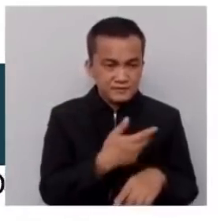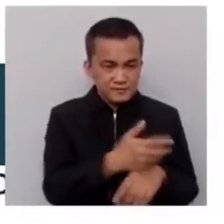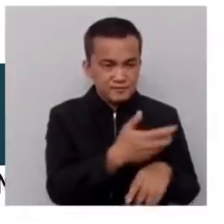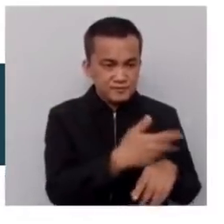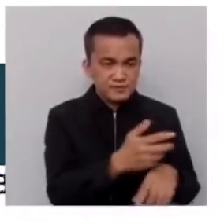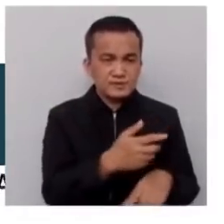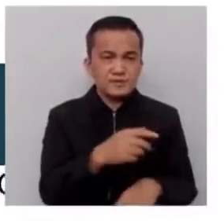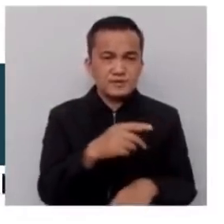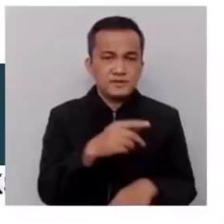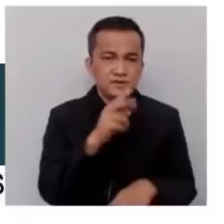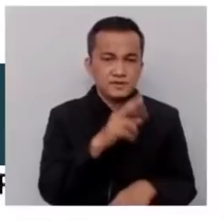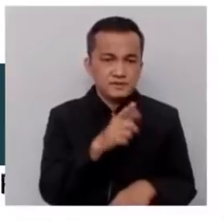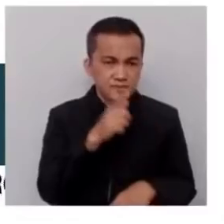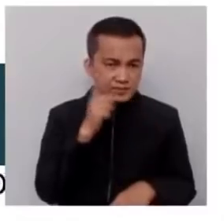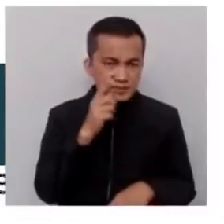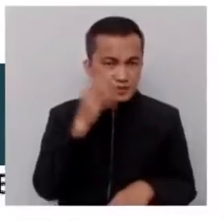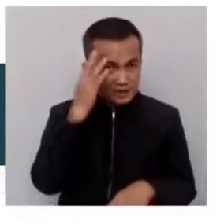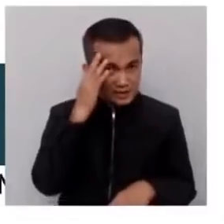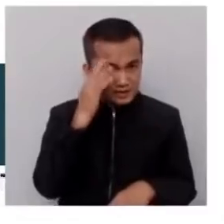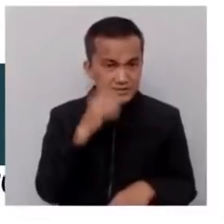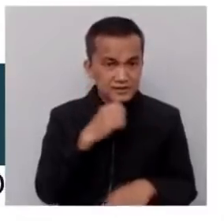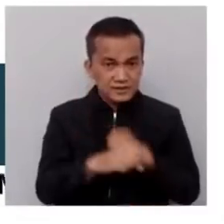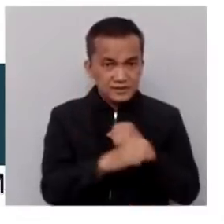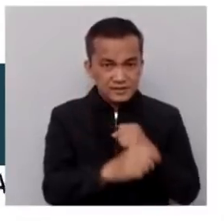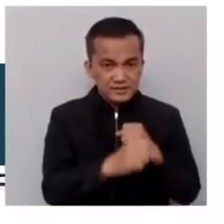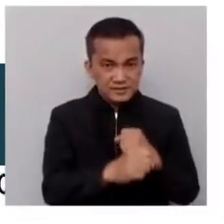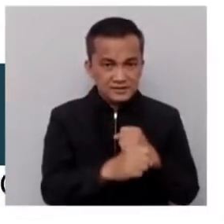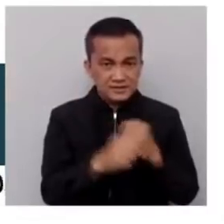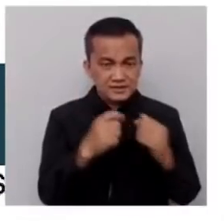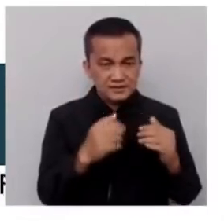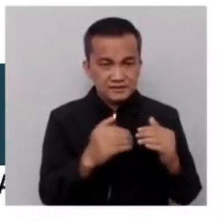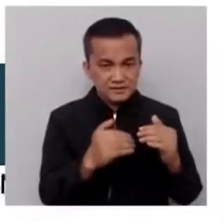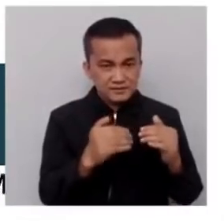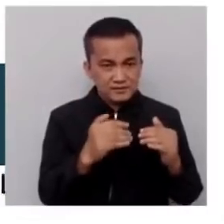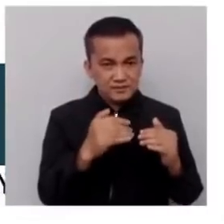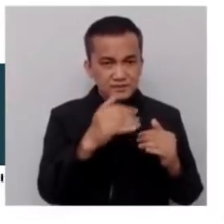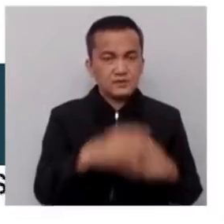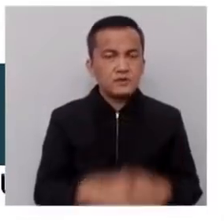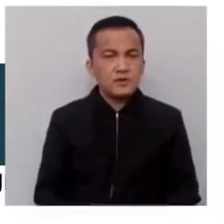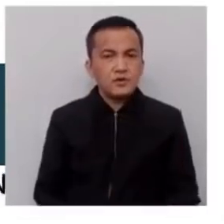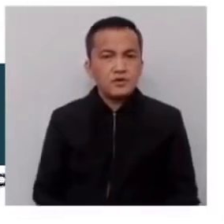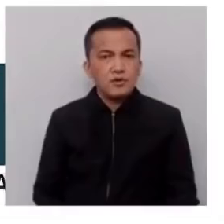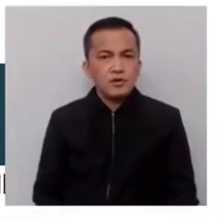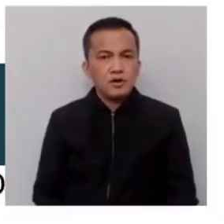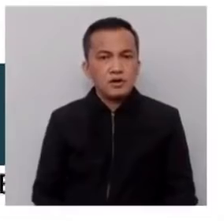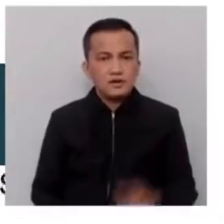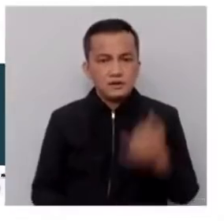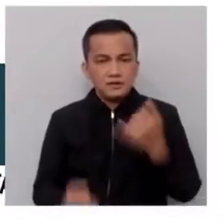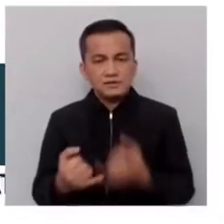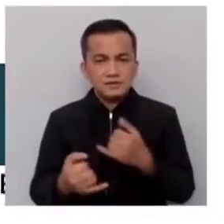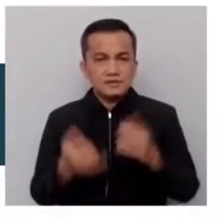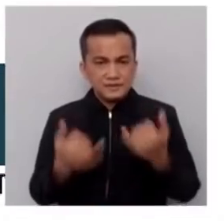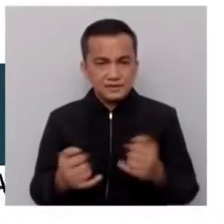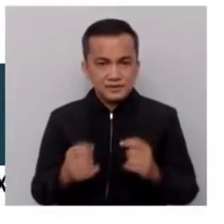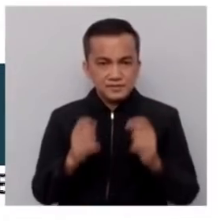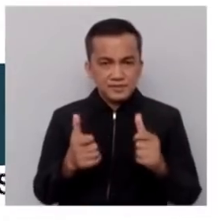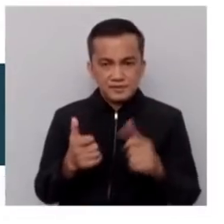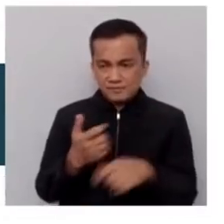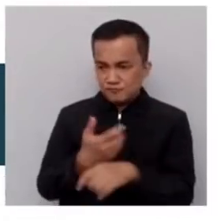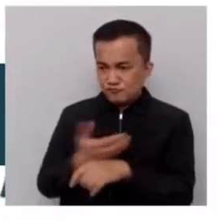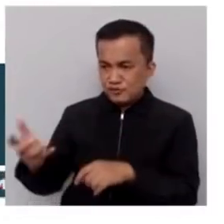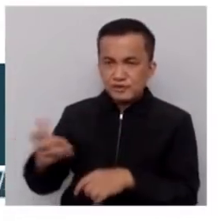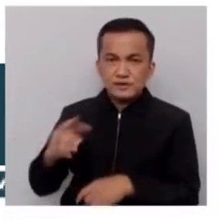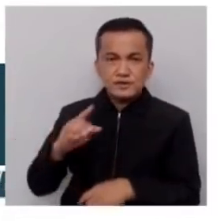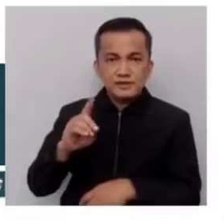VP Leila Robredo, because we know for a fact that her campaign is gaining traction, and then all of a sudden, they're now attacking Senator Leila de Lima,